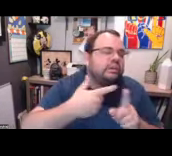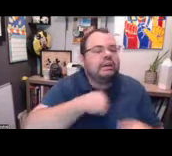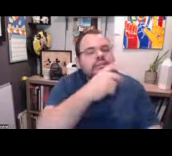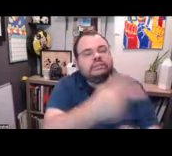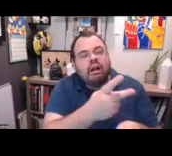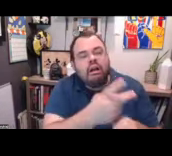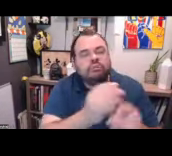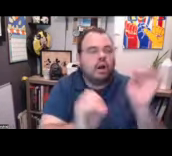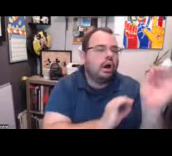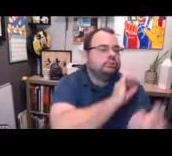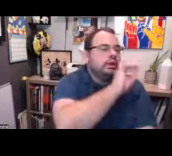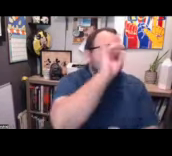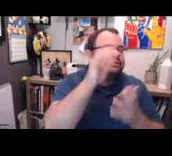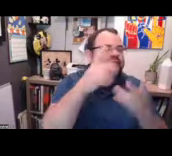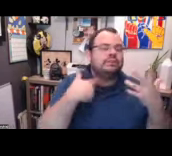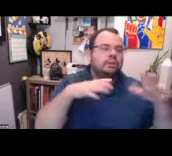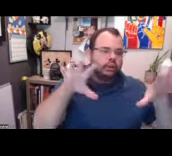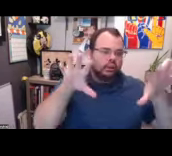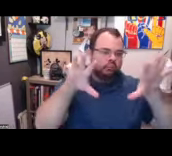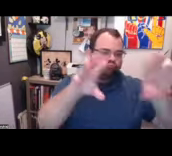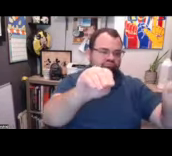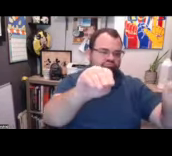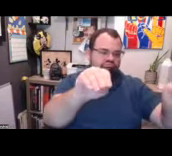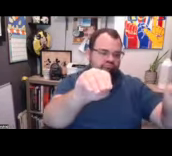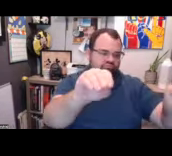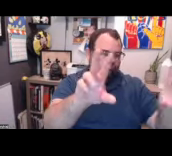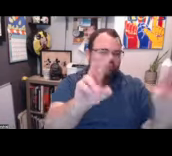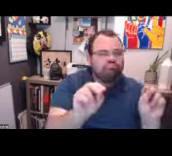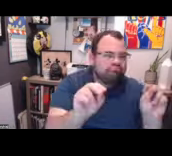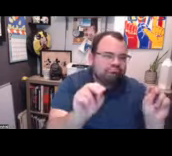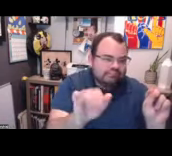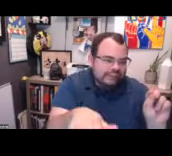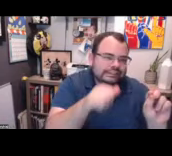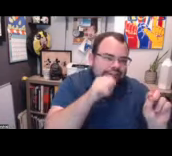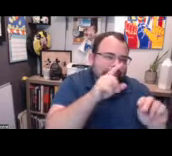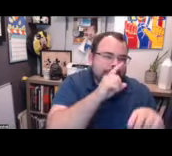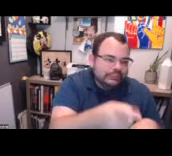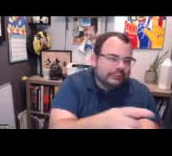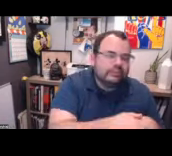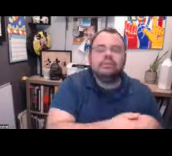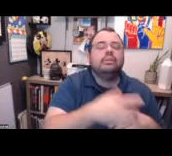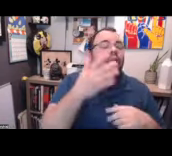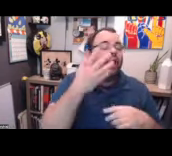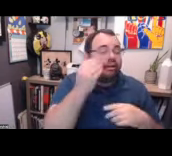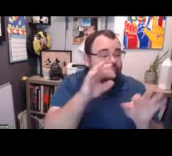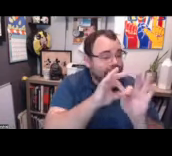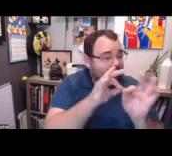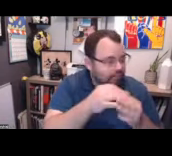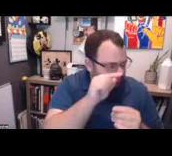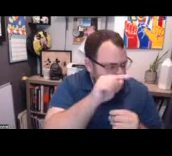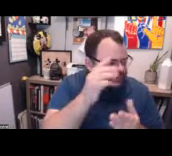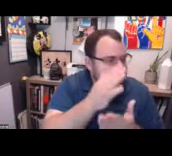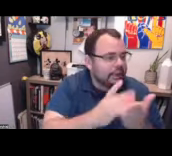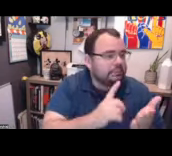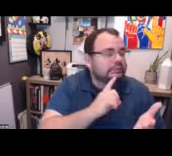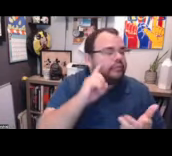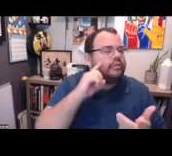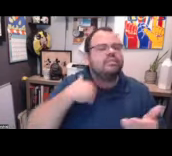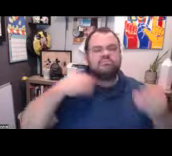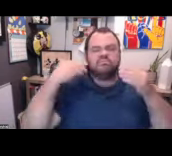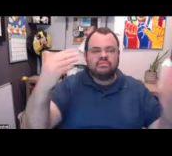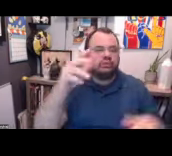rash or because of the high fever, and they didn't take care of me. So I shut all those, thoughts in